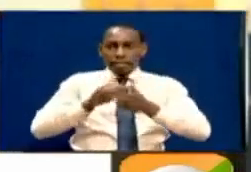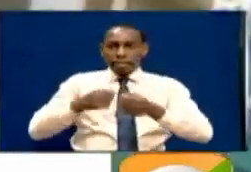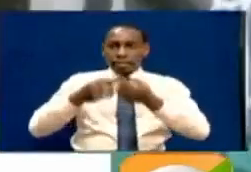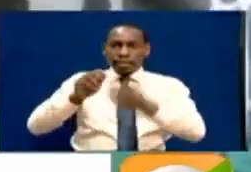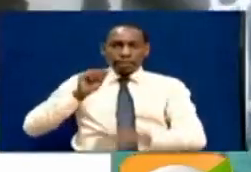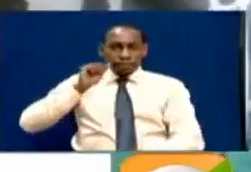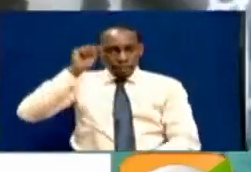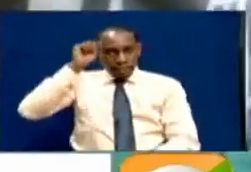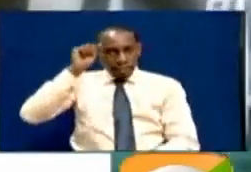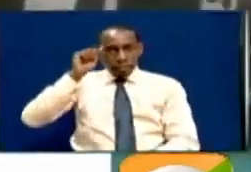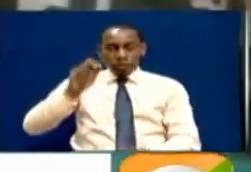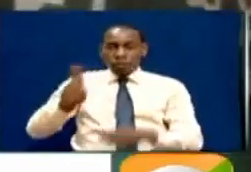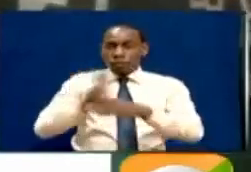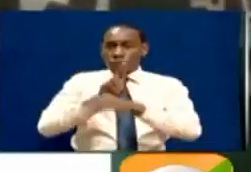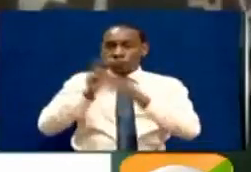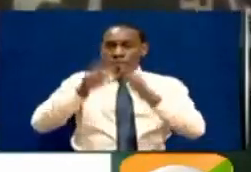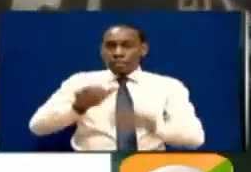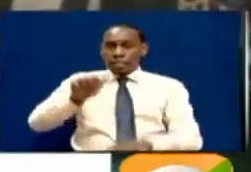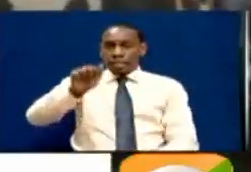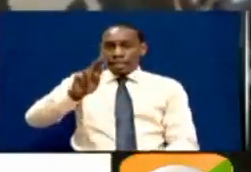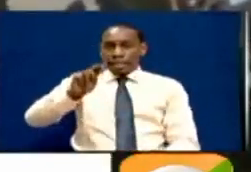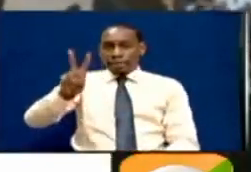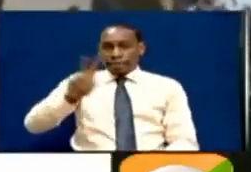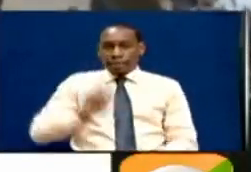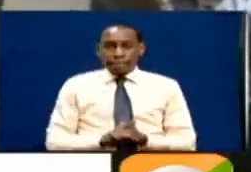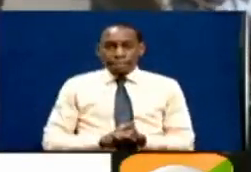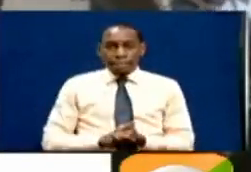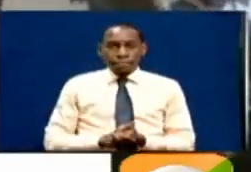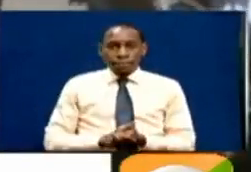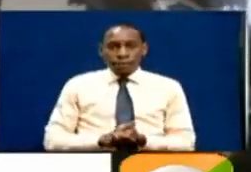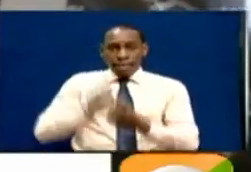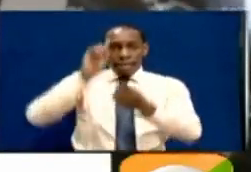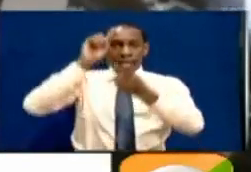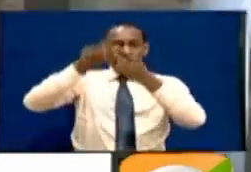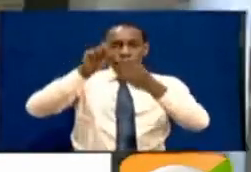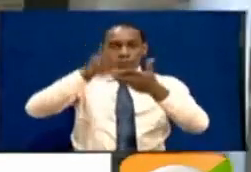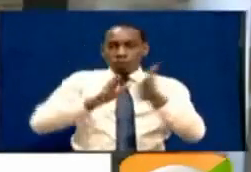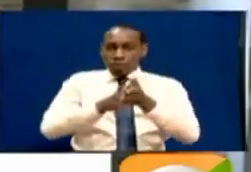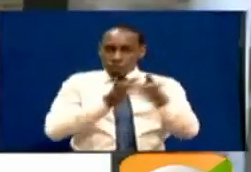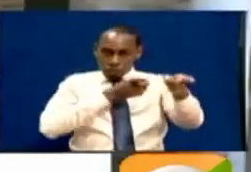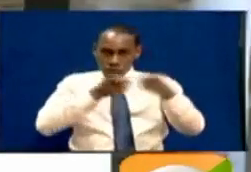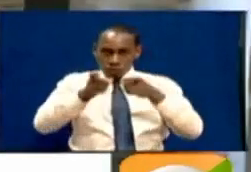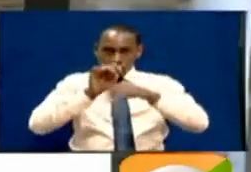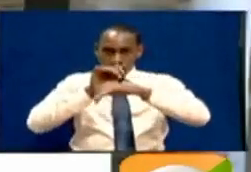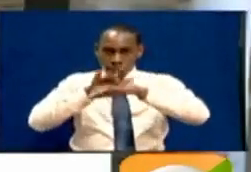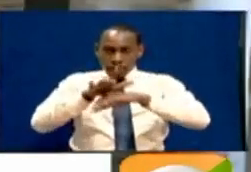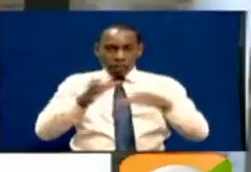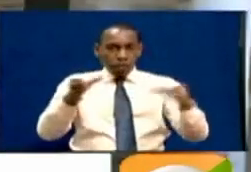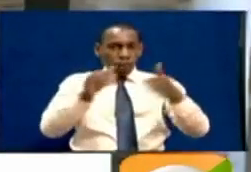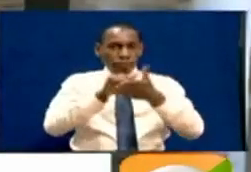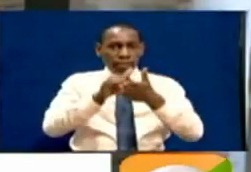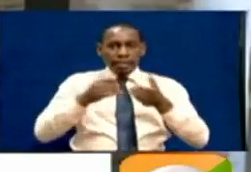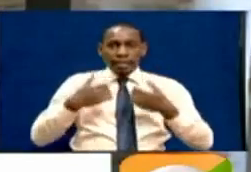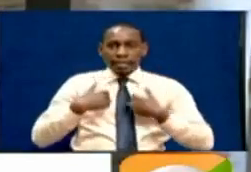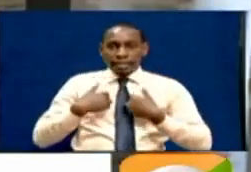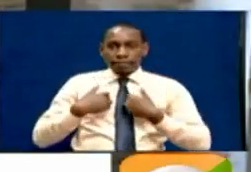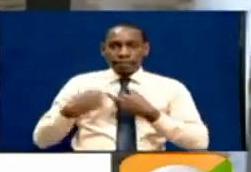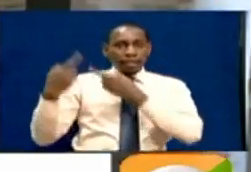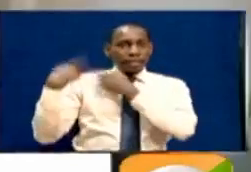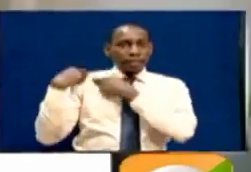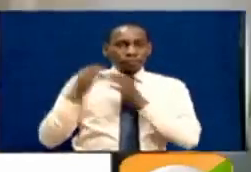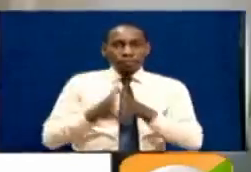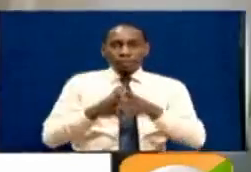adolescent users of ARVs. Her goal is to suppress the viral load in the group that carries the bulk of